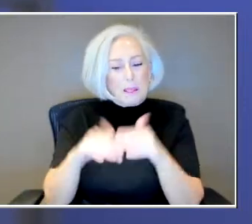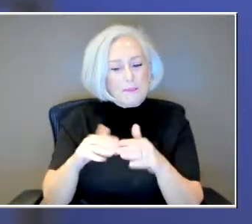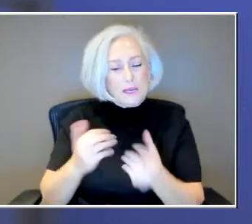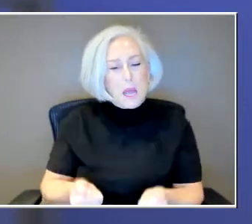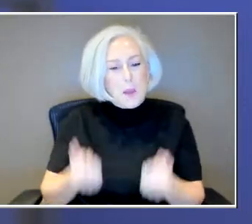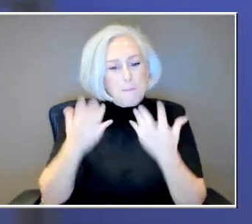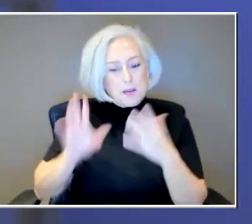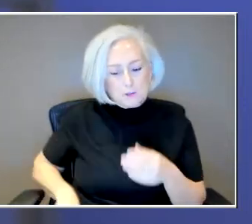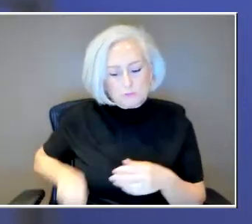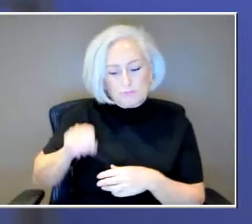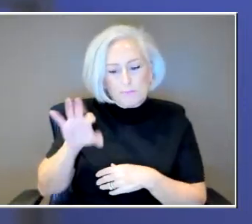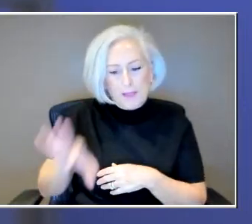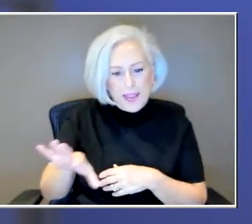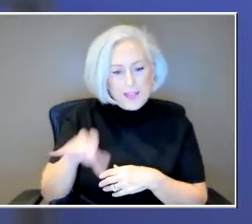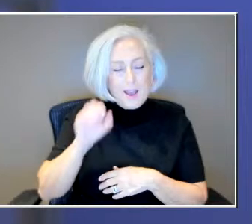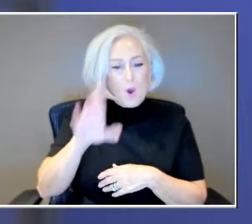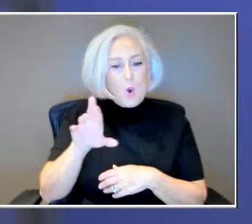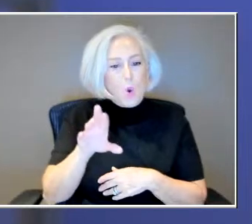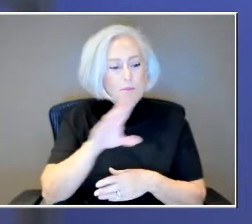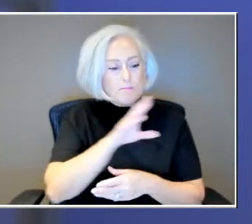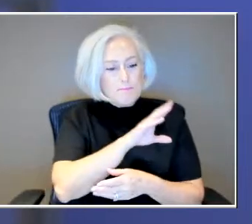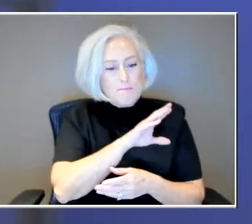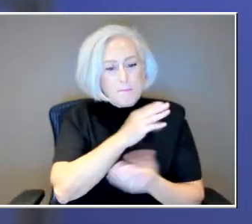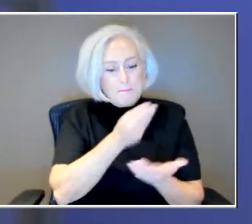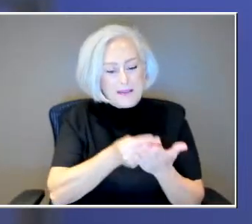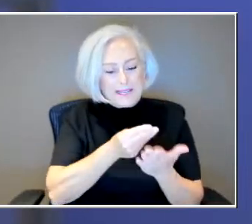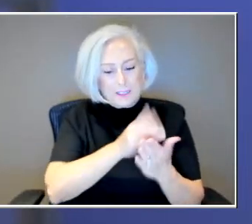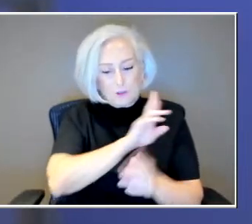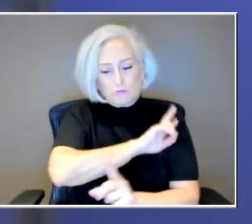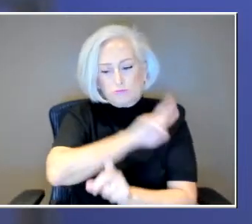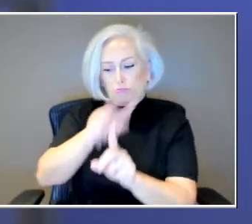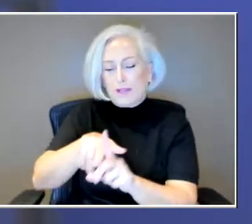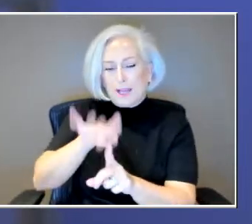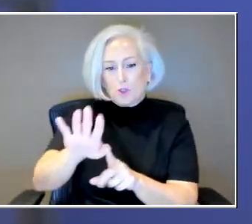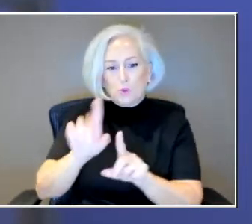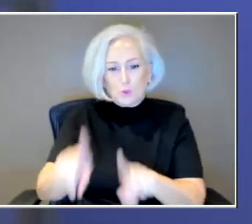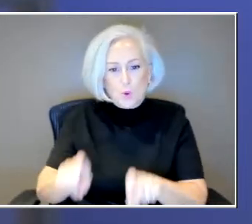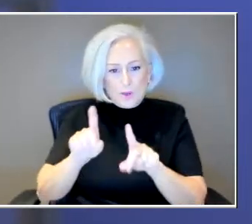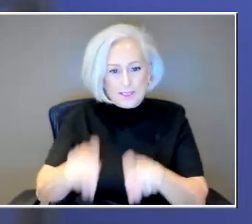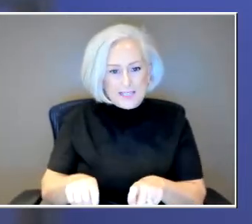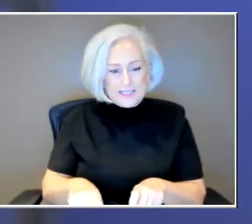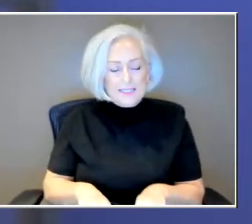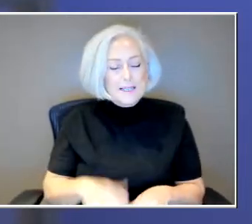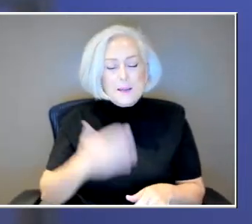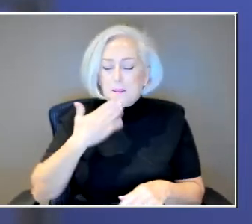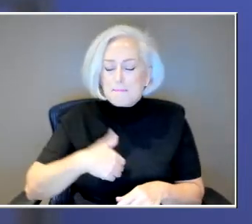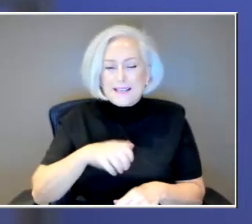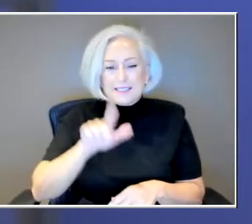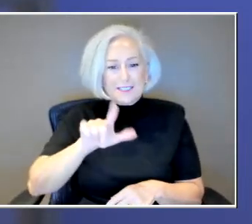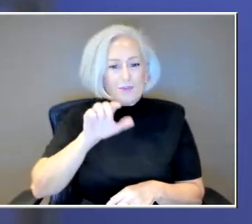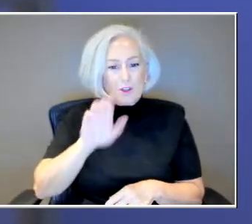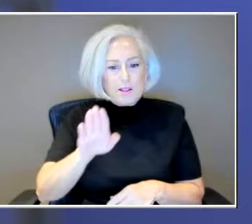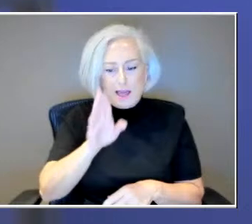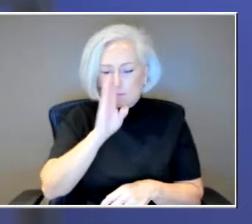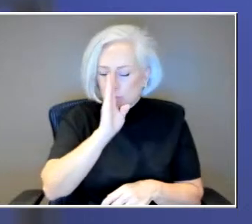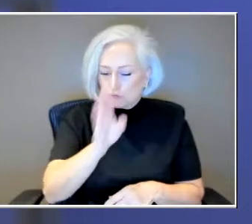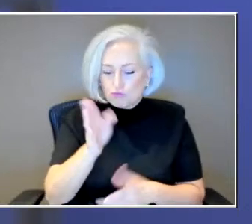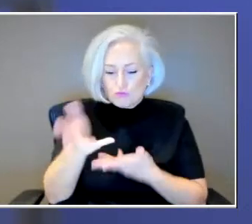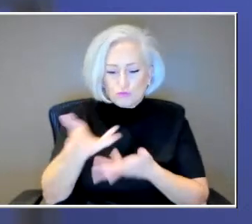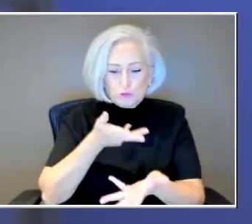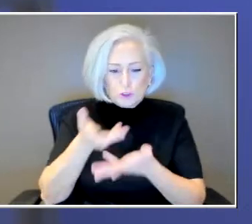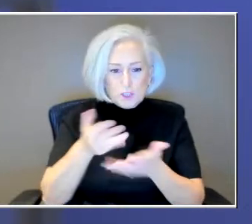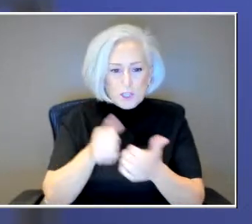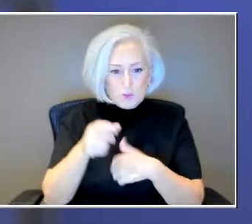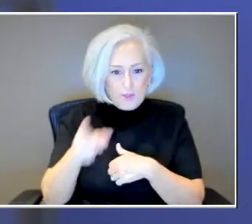direct patients to laboratories to have that direct discussion, and we can provide you with information, vetted